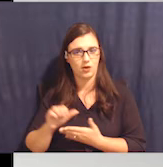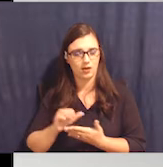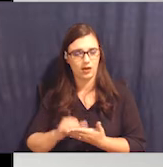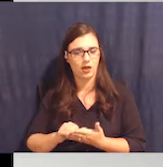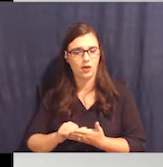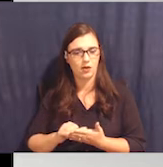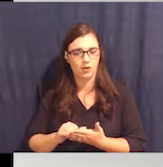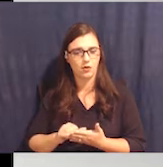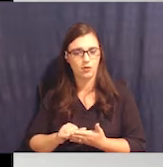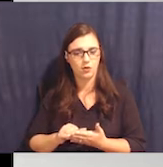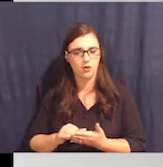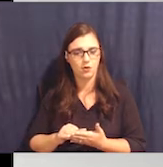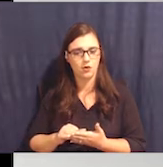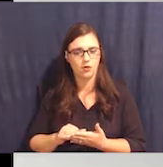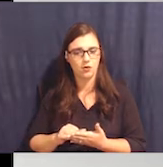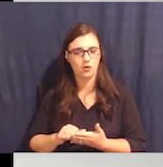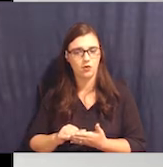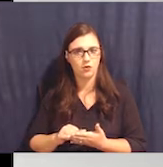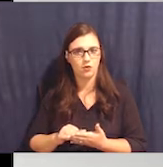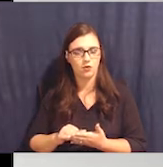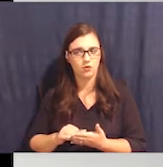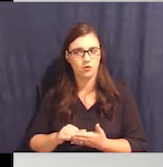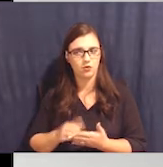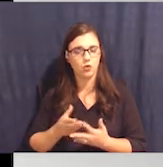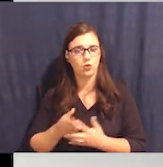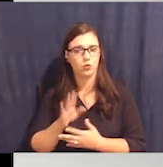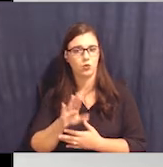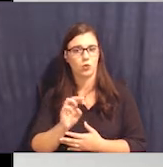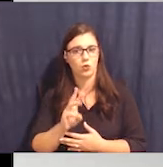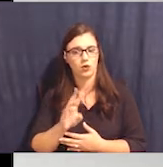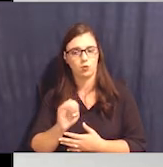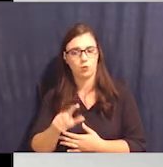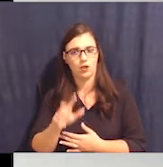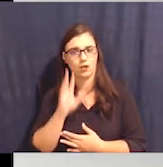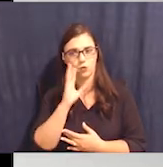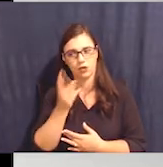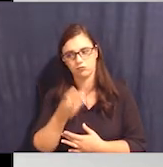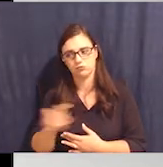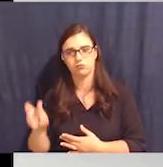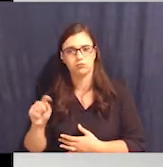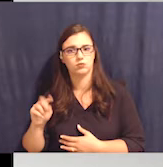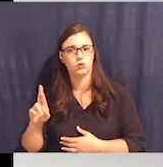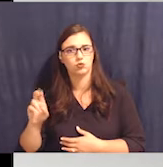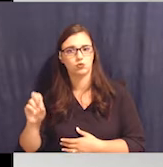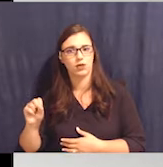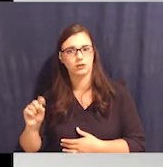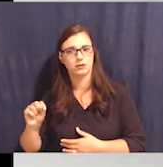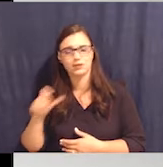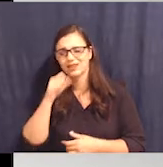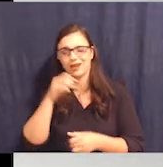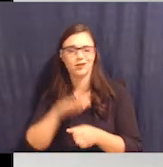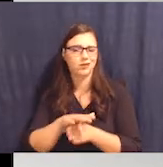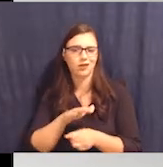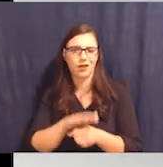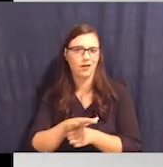go from your account you hold via your will to pour over to a special needs trust. It won't have enough assets